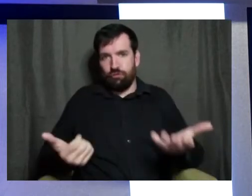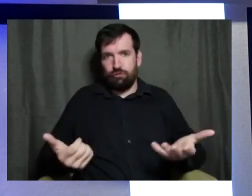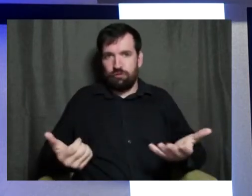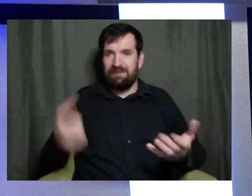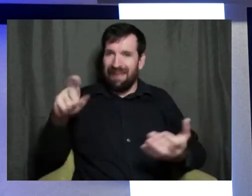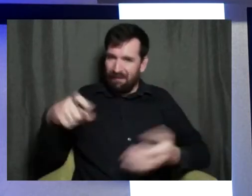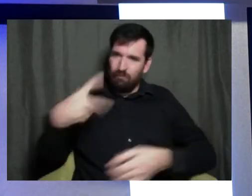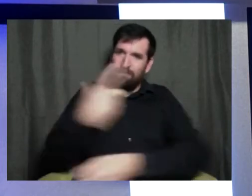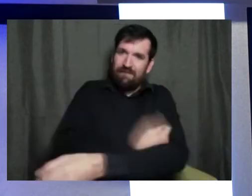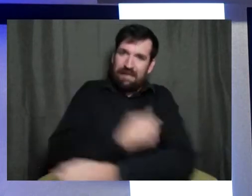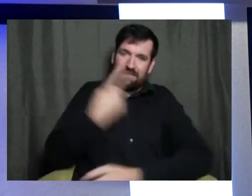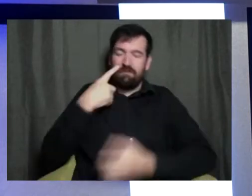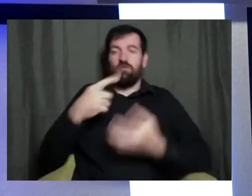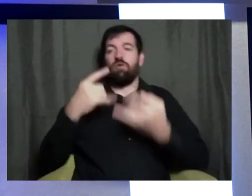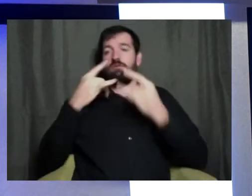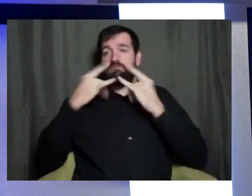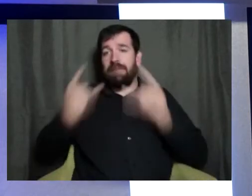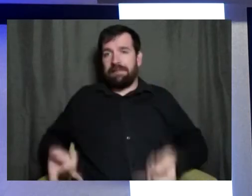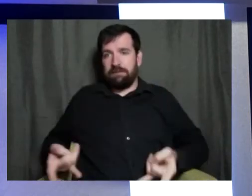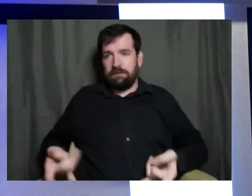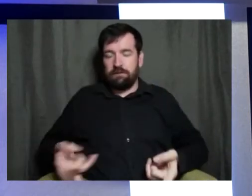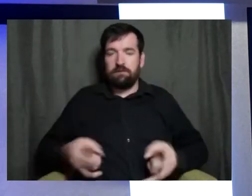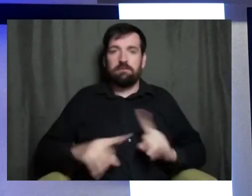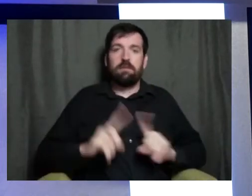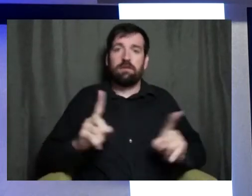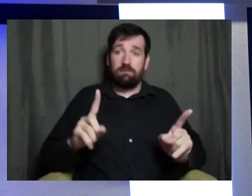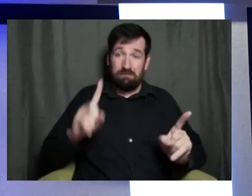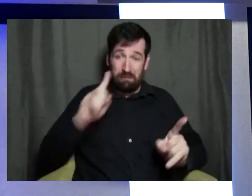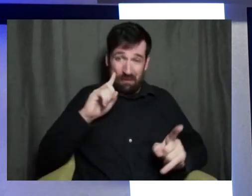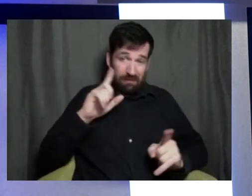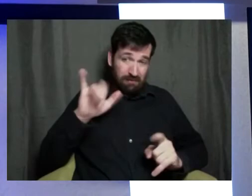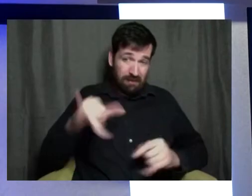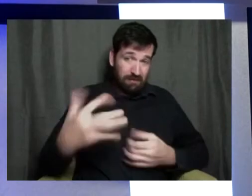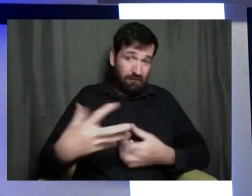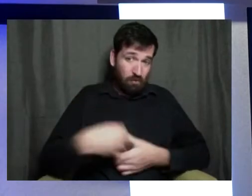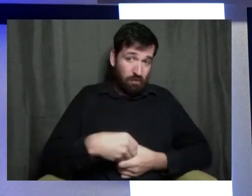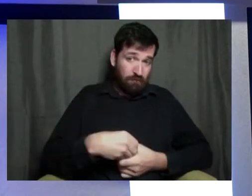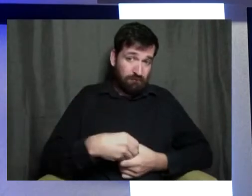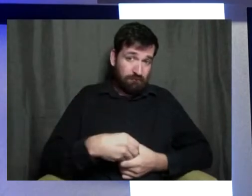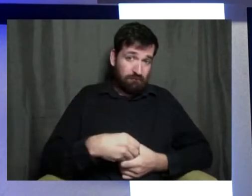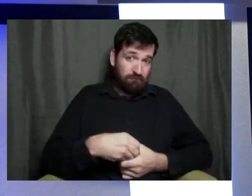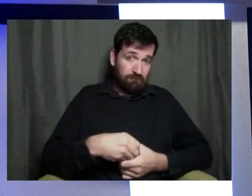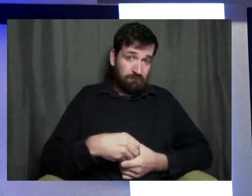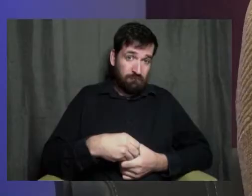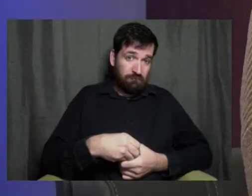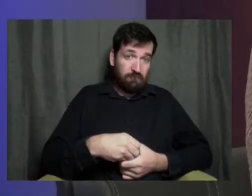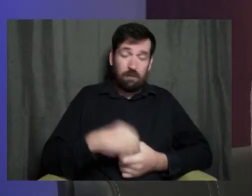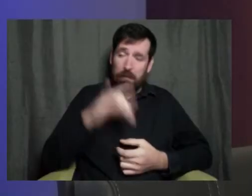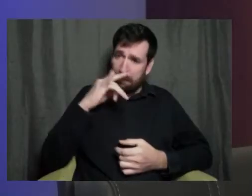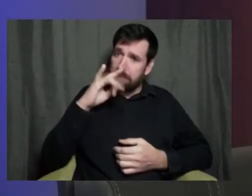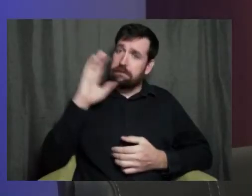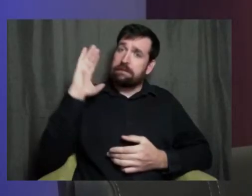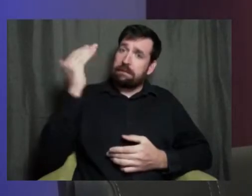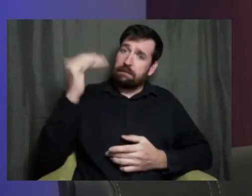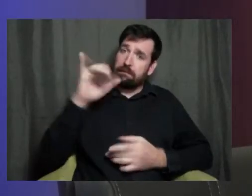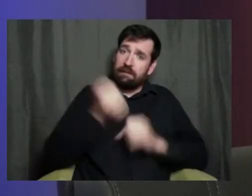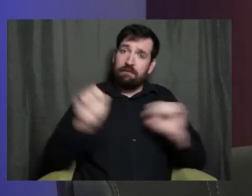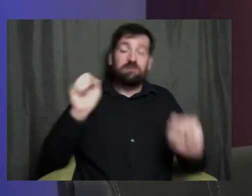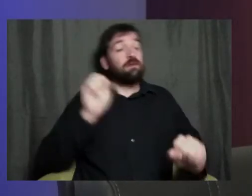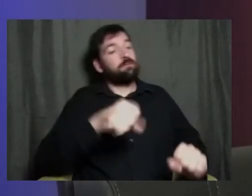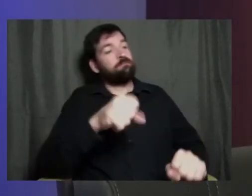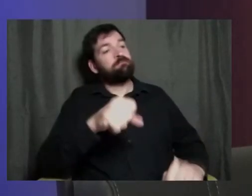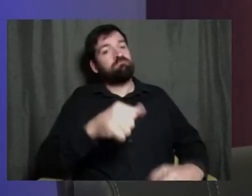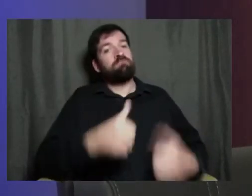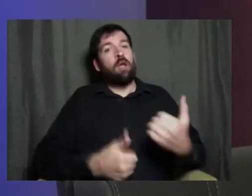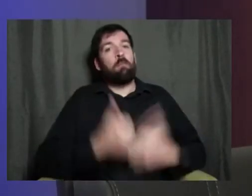off eventually. But do you think that might be playing something into it? Is that, kids seem pretty safe? I think so. I think for the most part, most